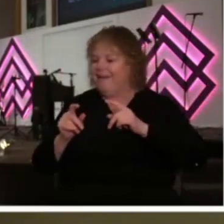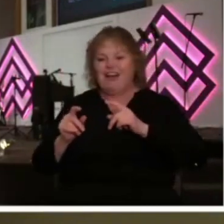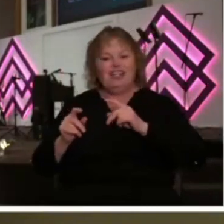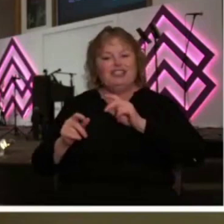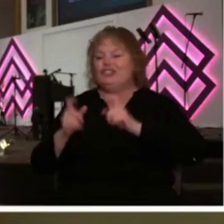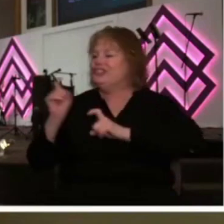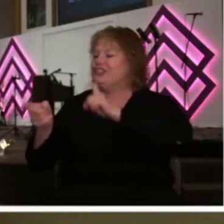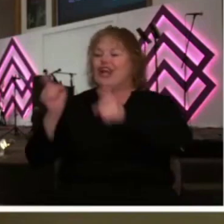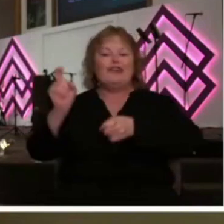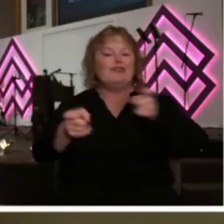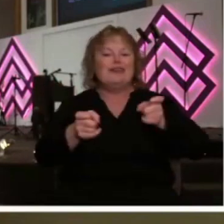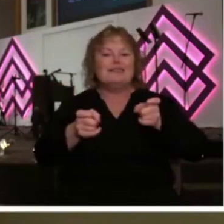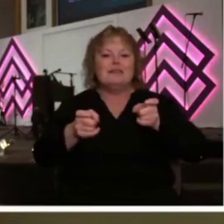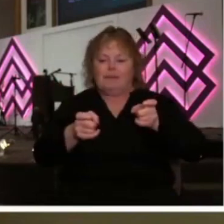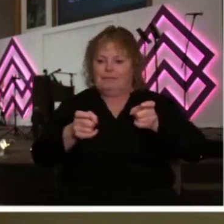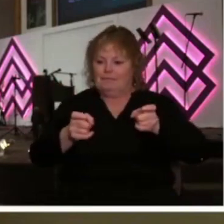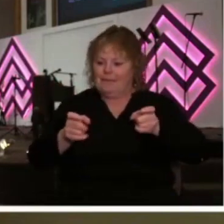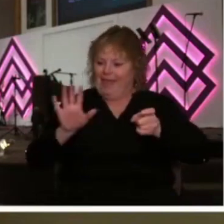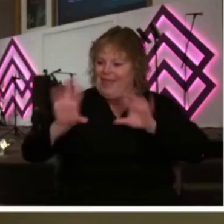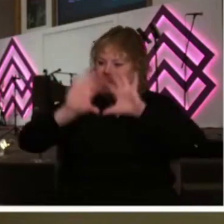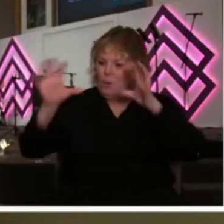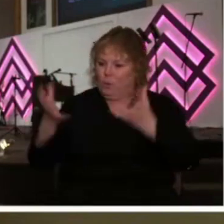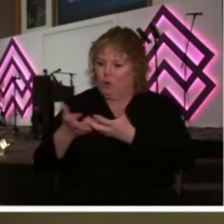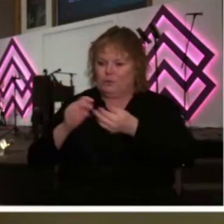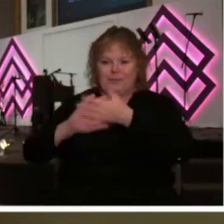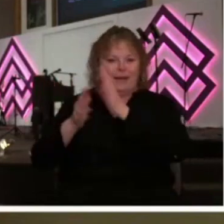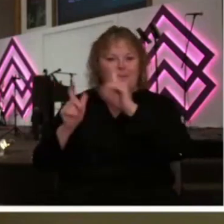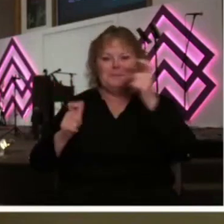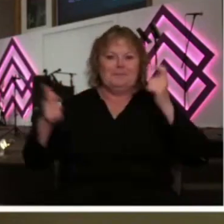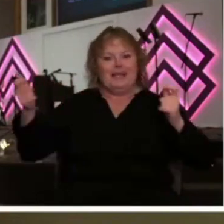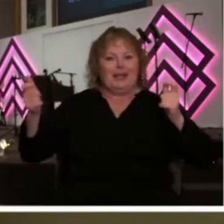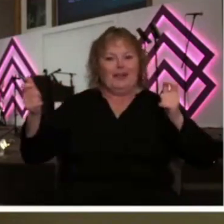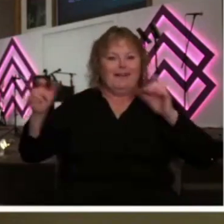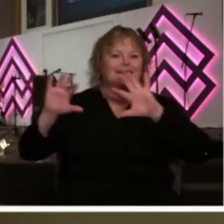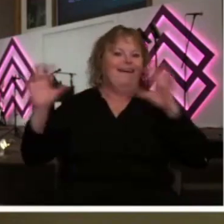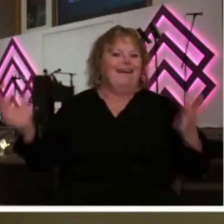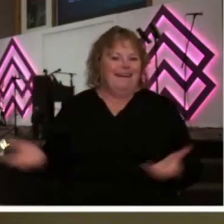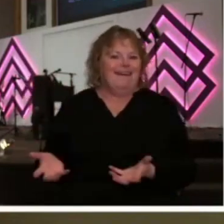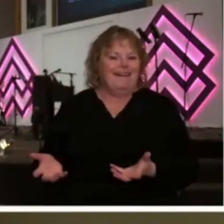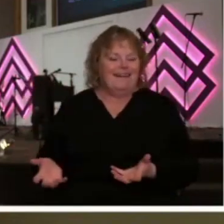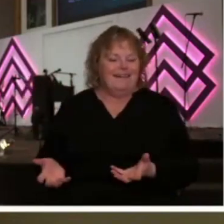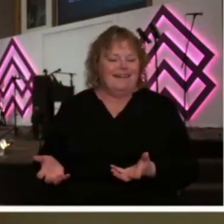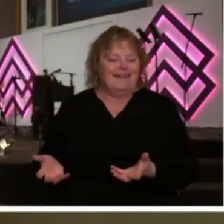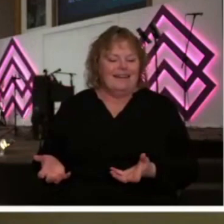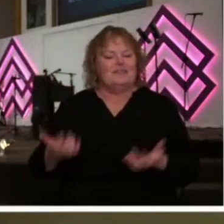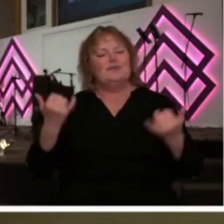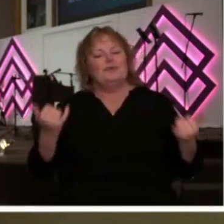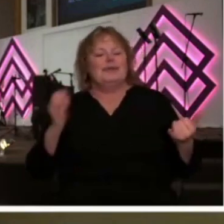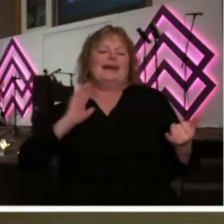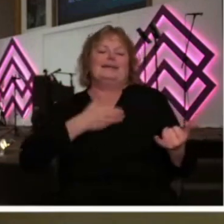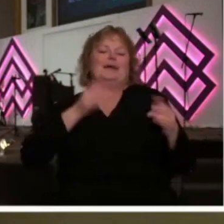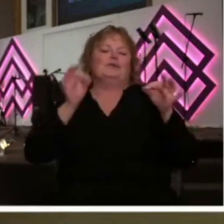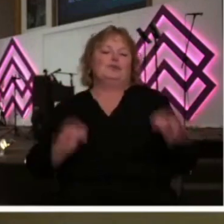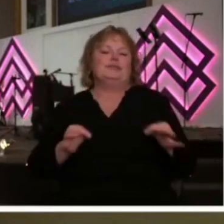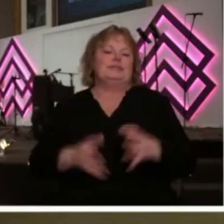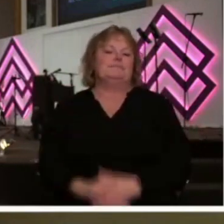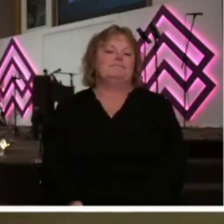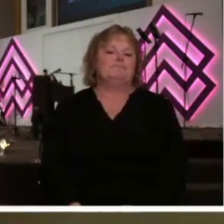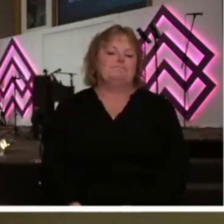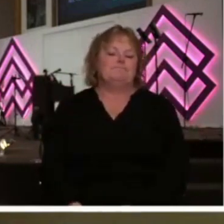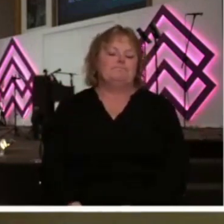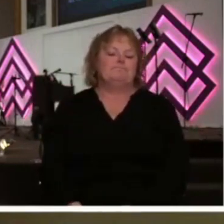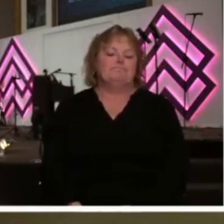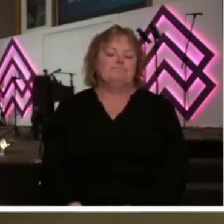greater things. So here's the choice for us, Grace Assembly. And I want to go